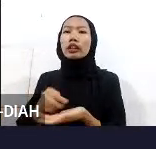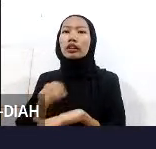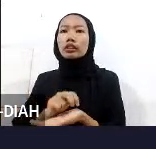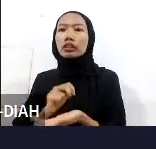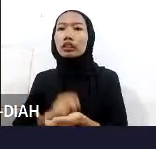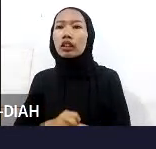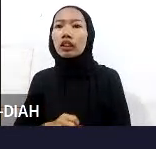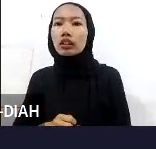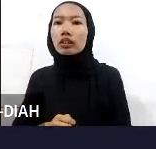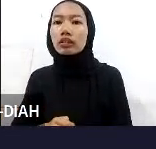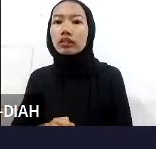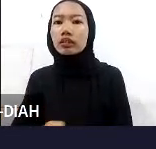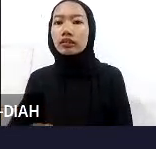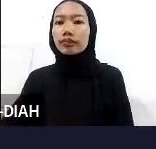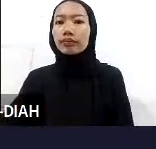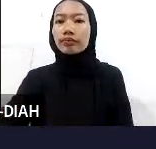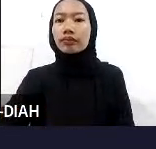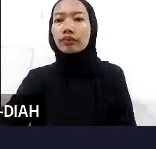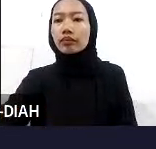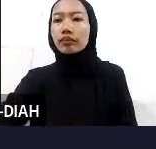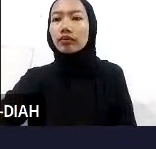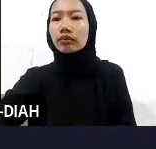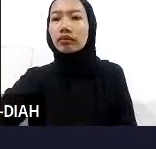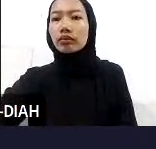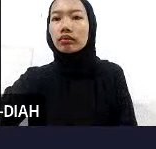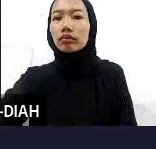over specialized